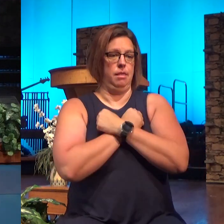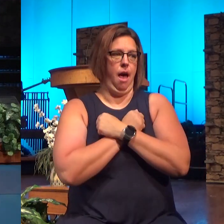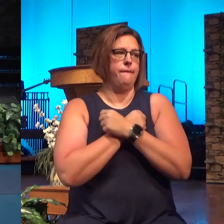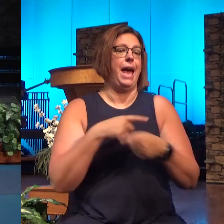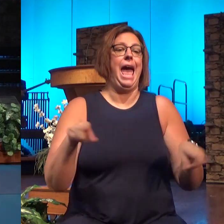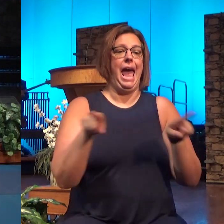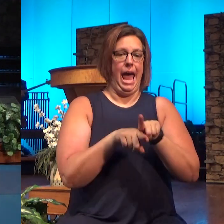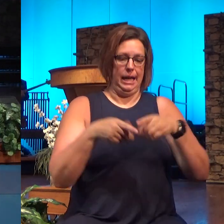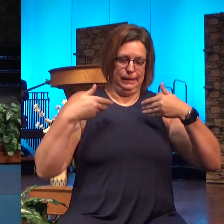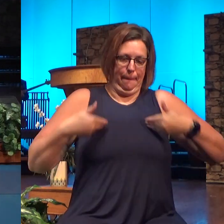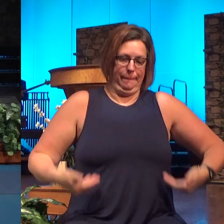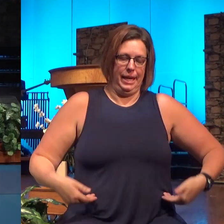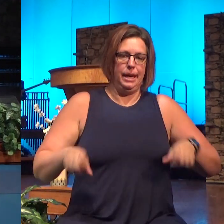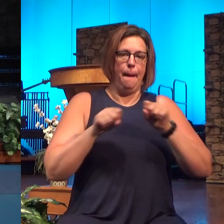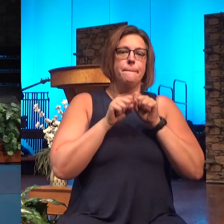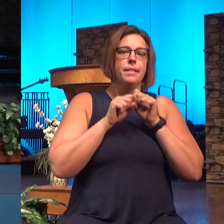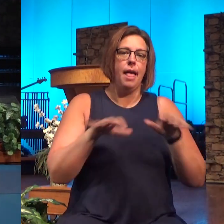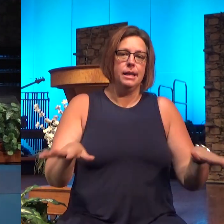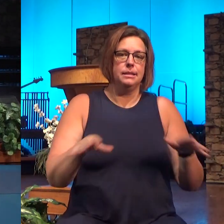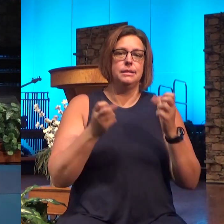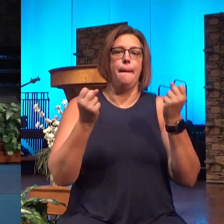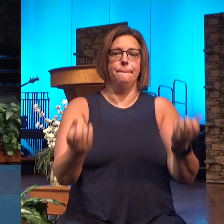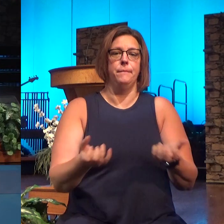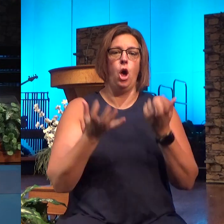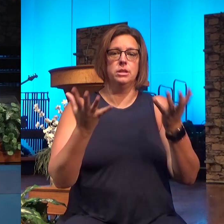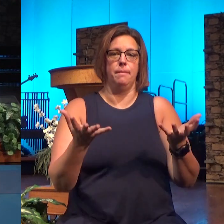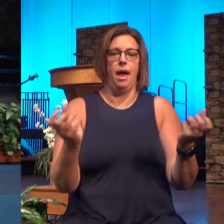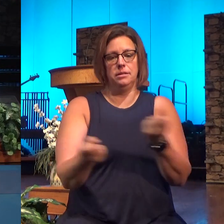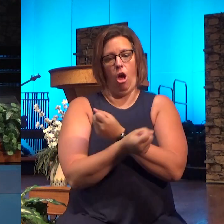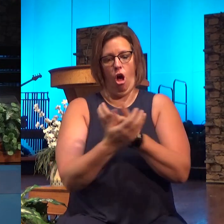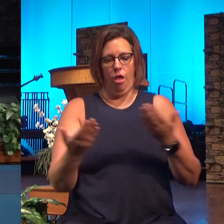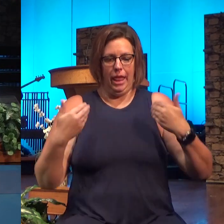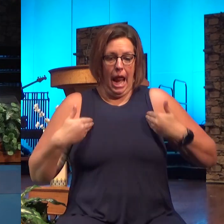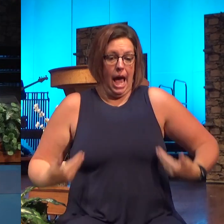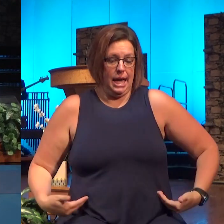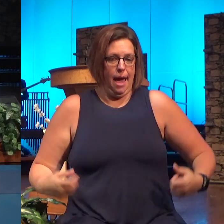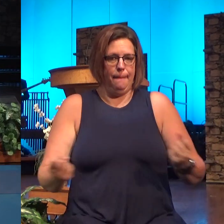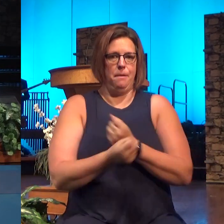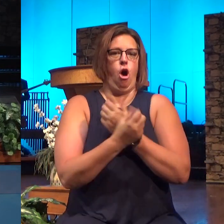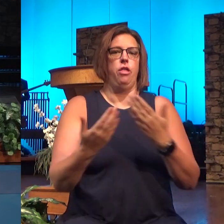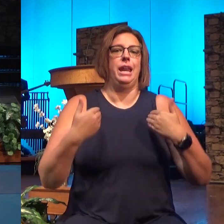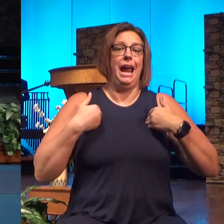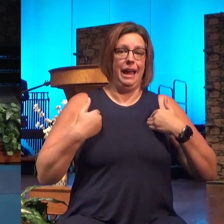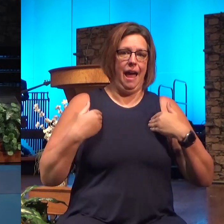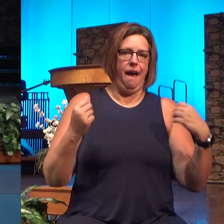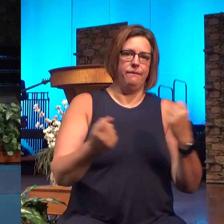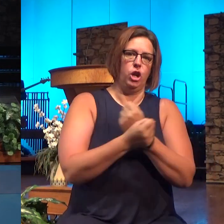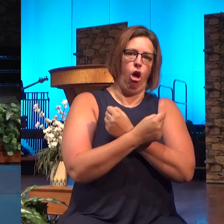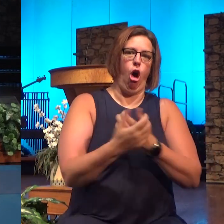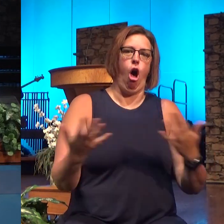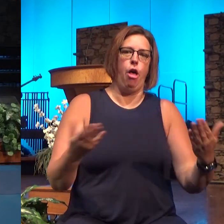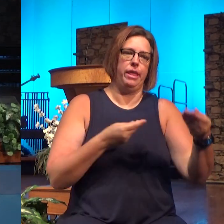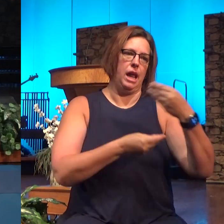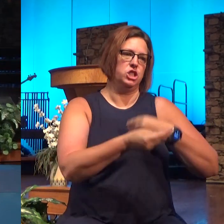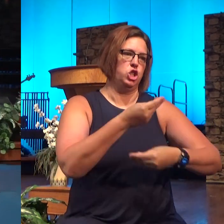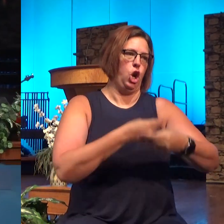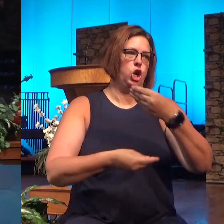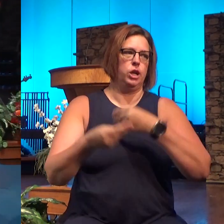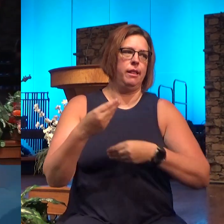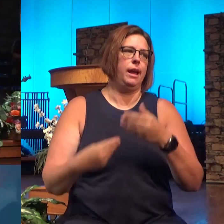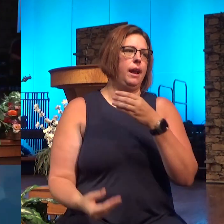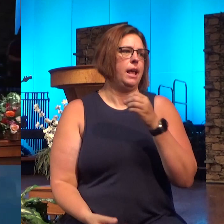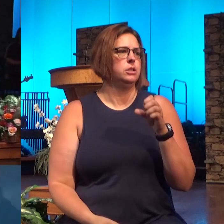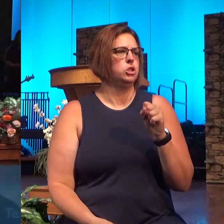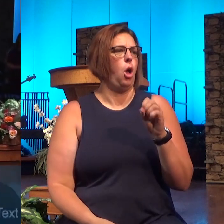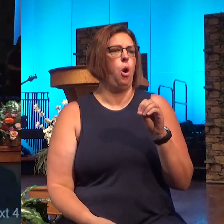as me blesses and multiplies all that I am, all that I have, and all that I circulate. And